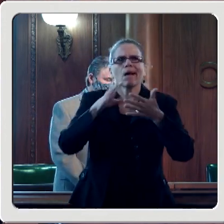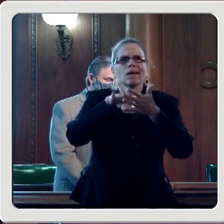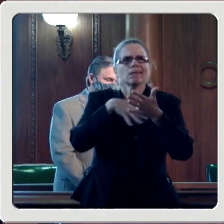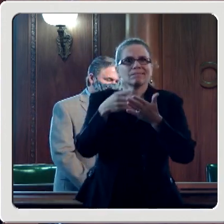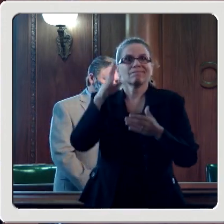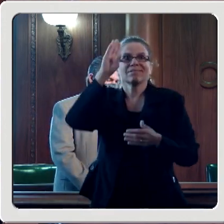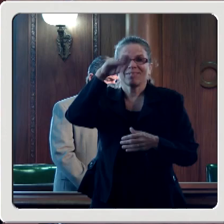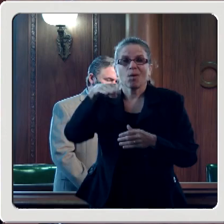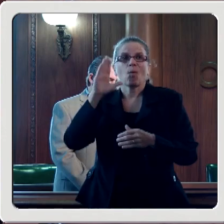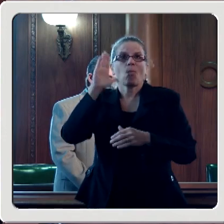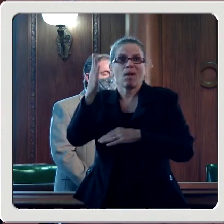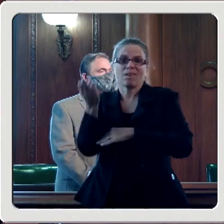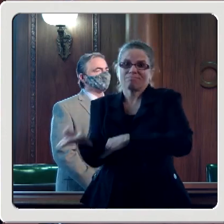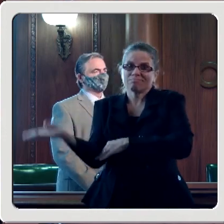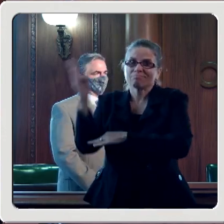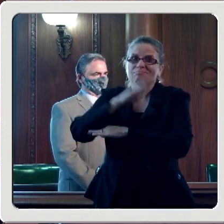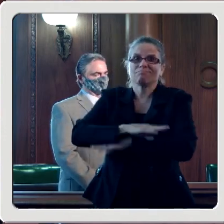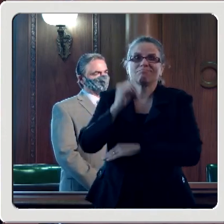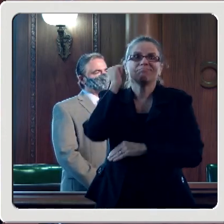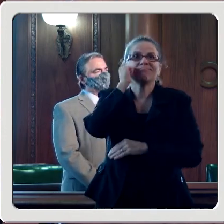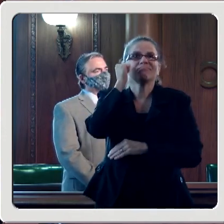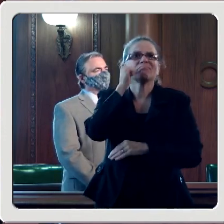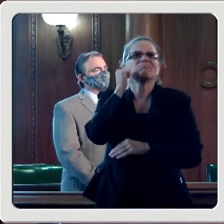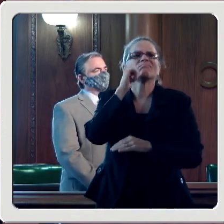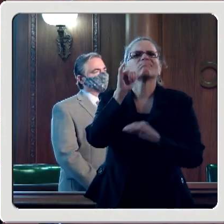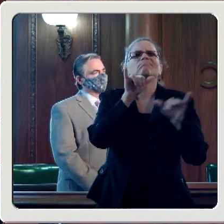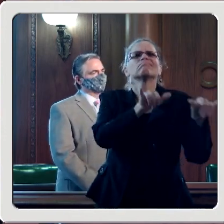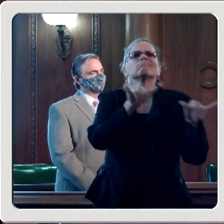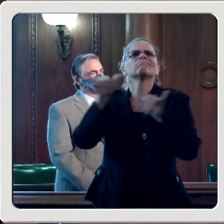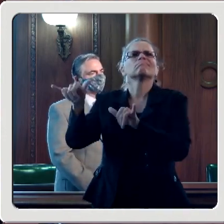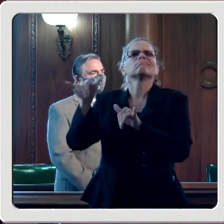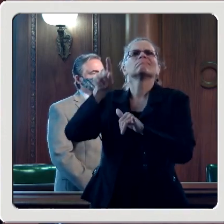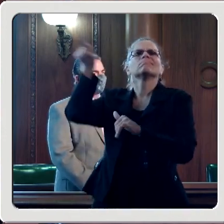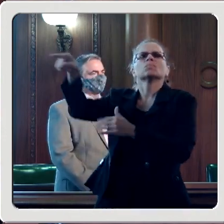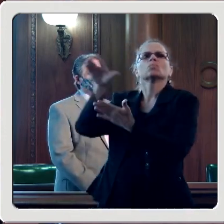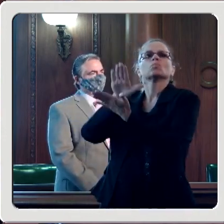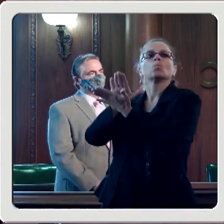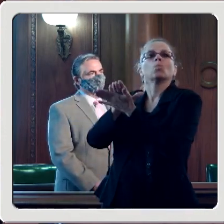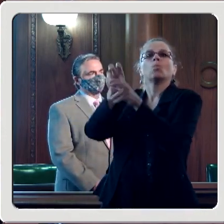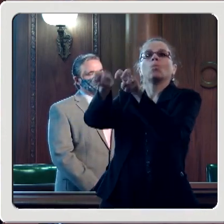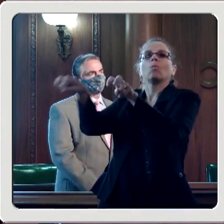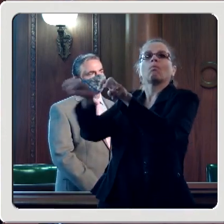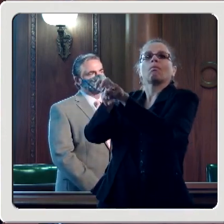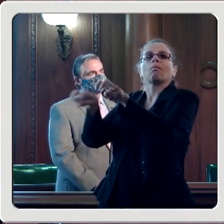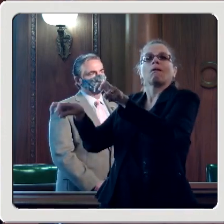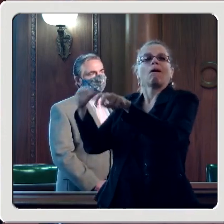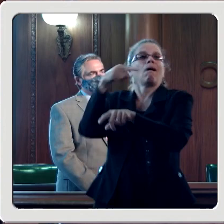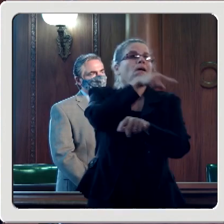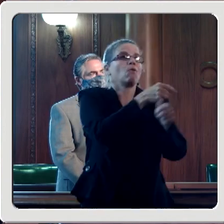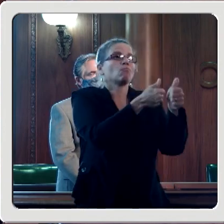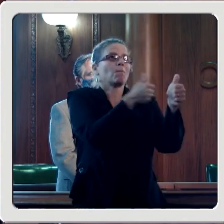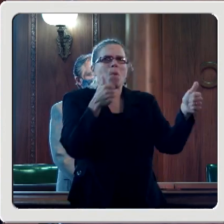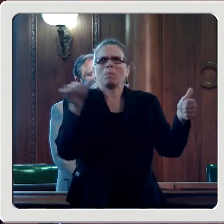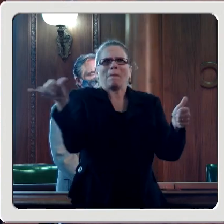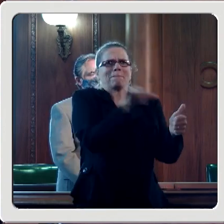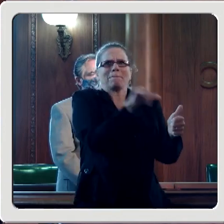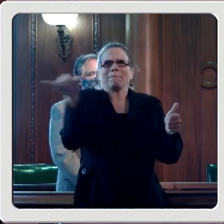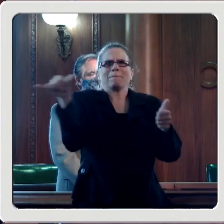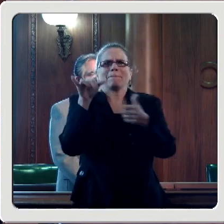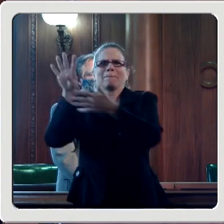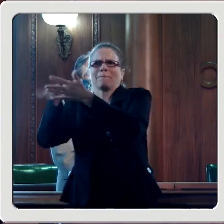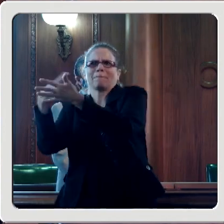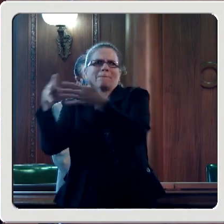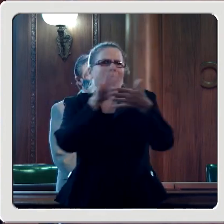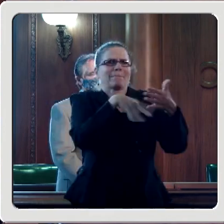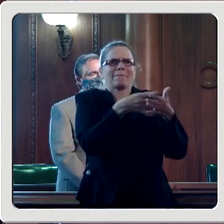work equal to the present school day that we left with, and is going to, again, consist of a lot